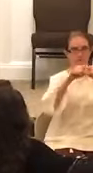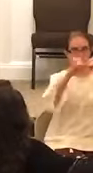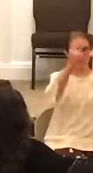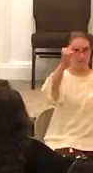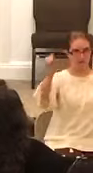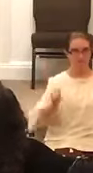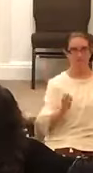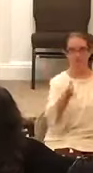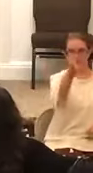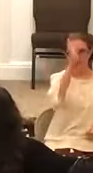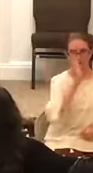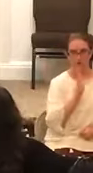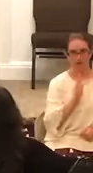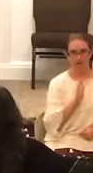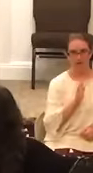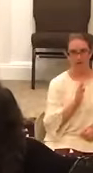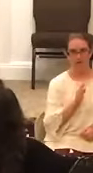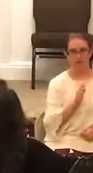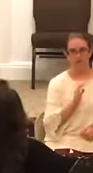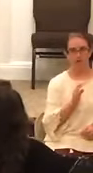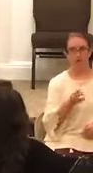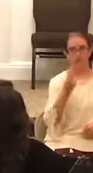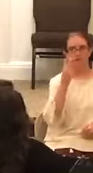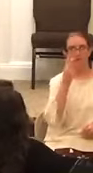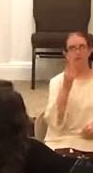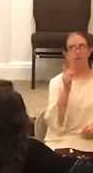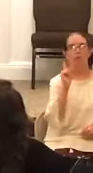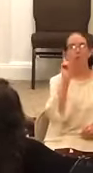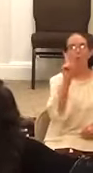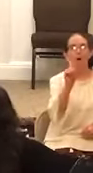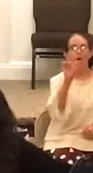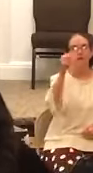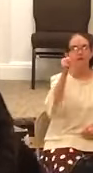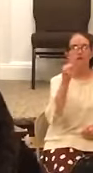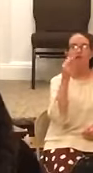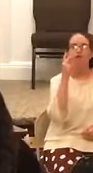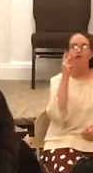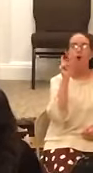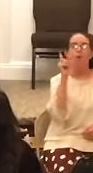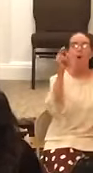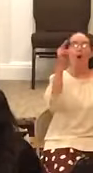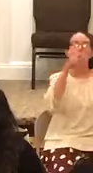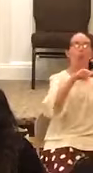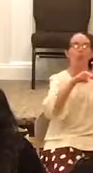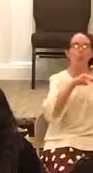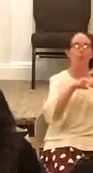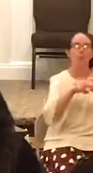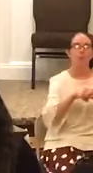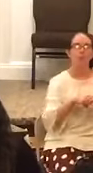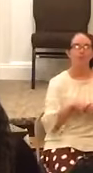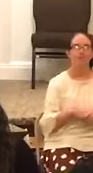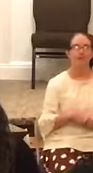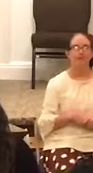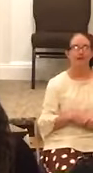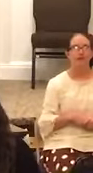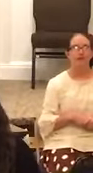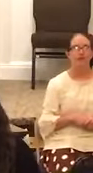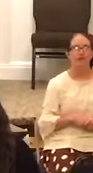God. So when you get to heaven, you'll see one. John said, I saw one sitting on the throne.